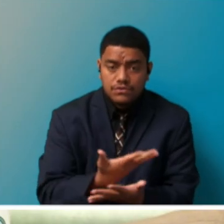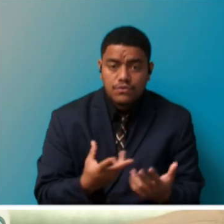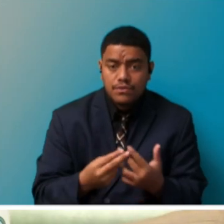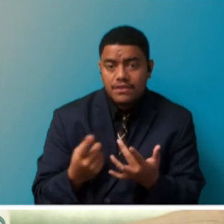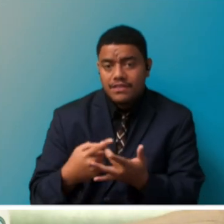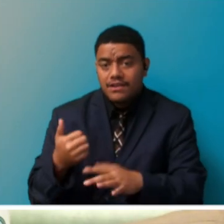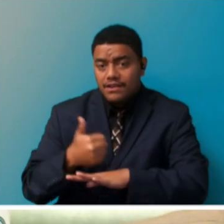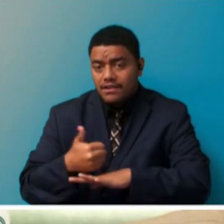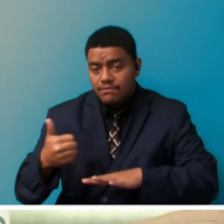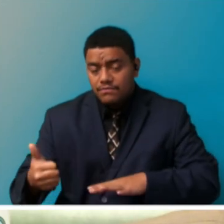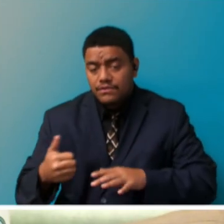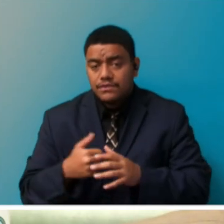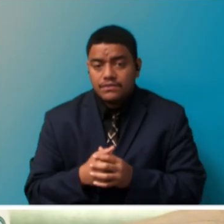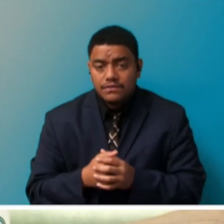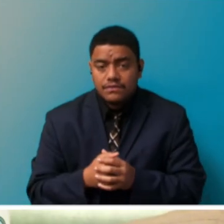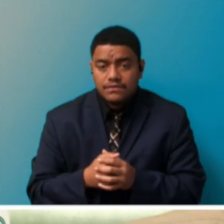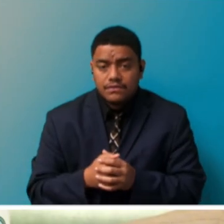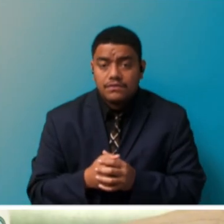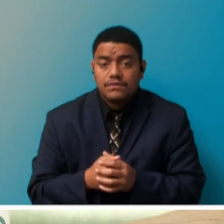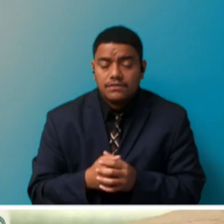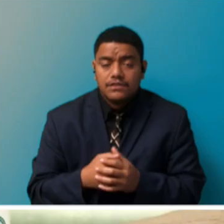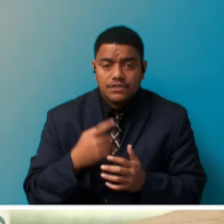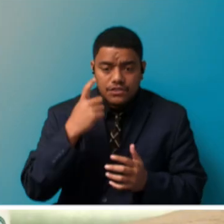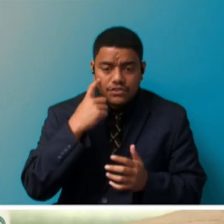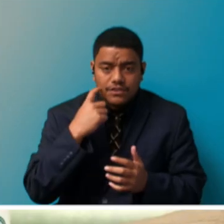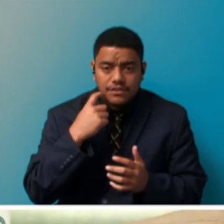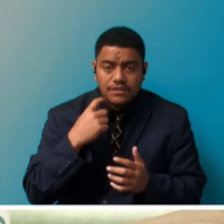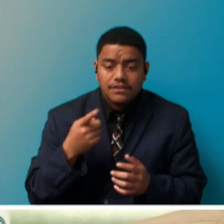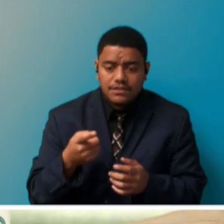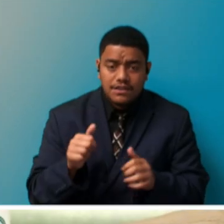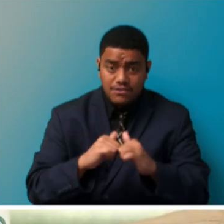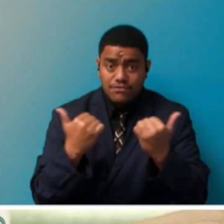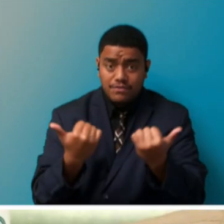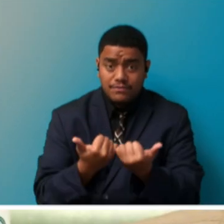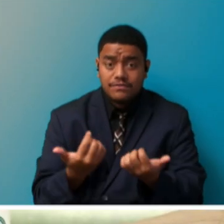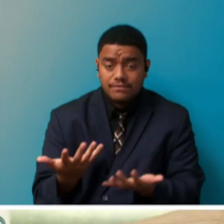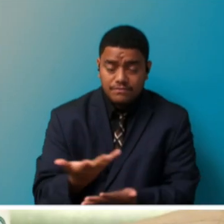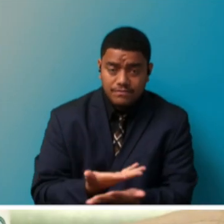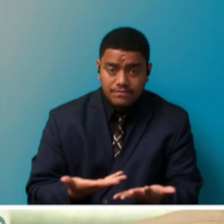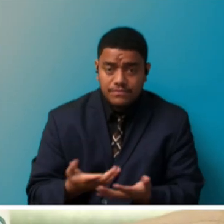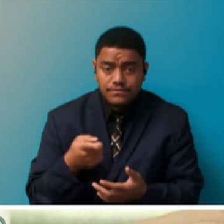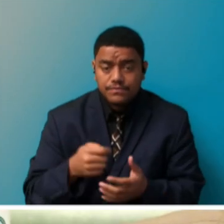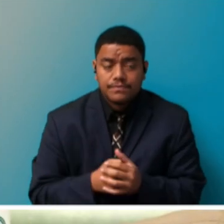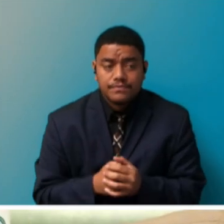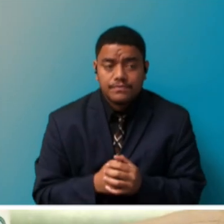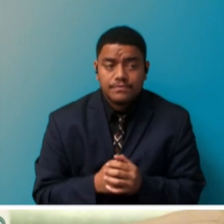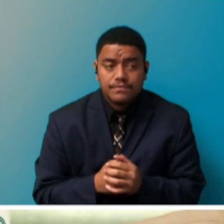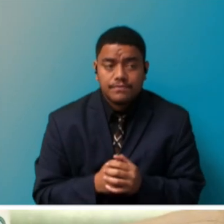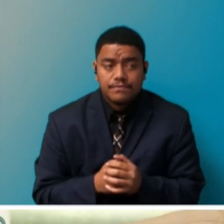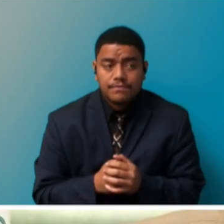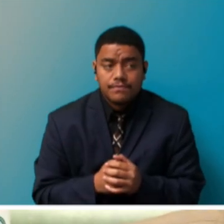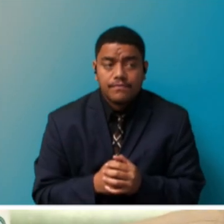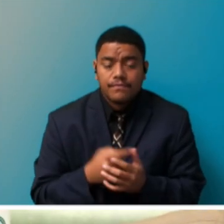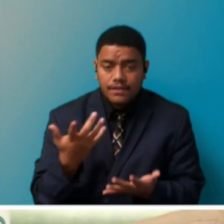in terms of formalizing preferential trade agreements at the very initial stages of